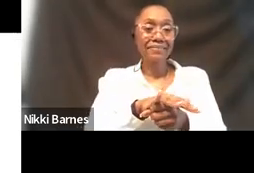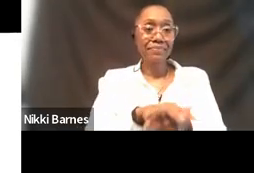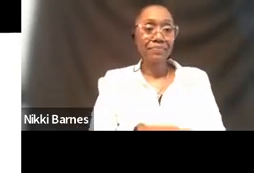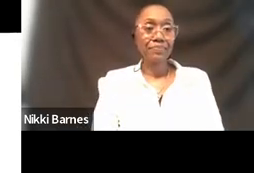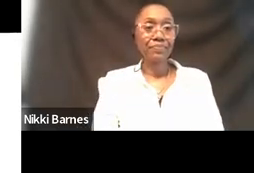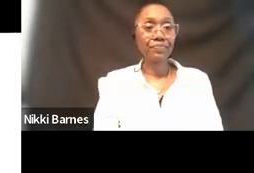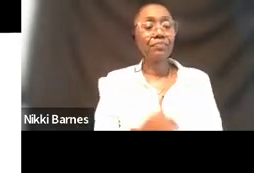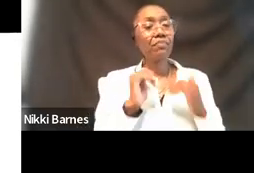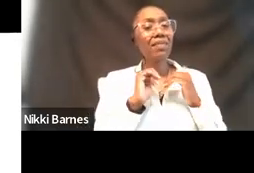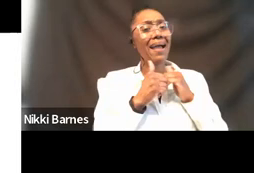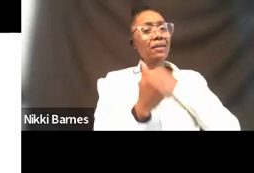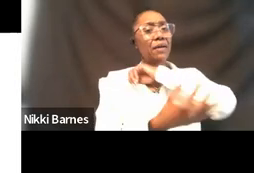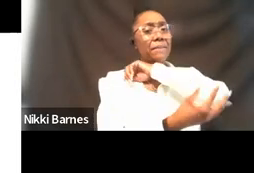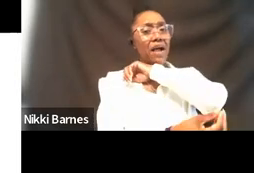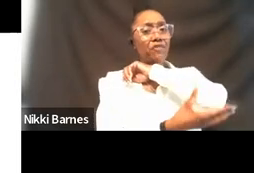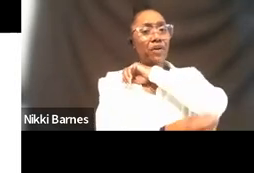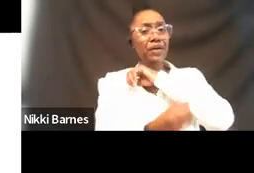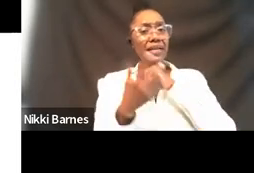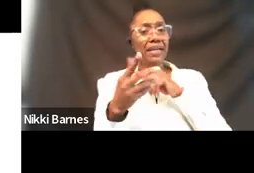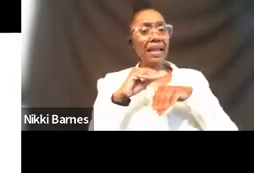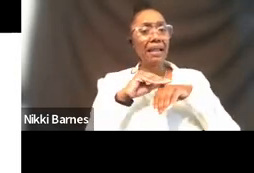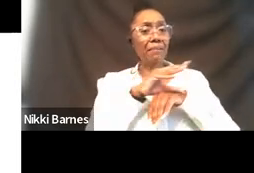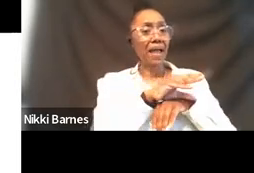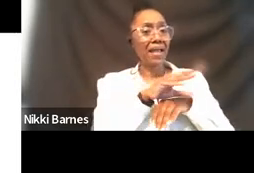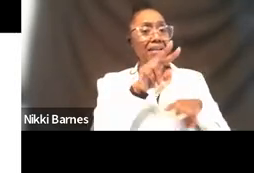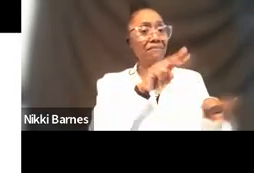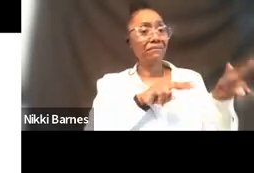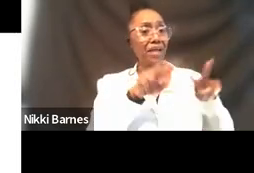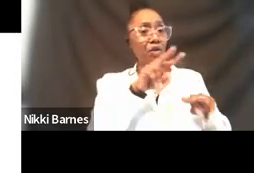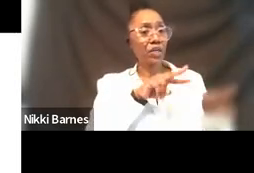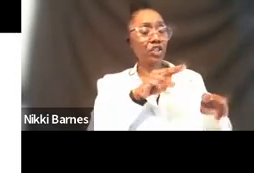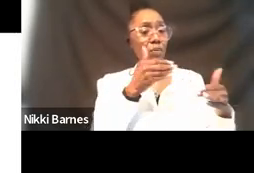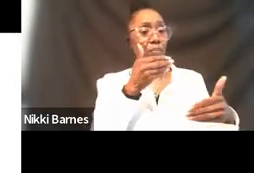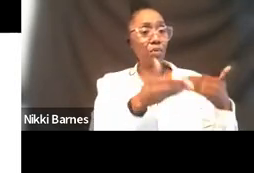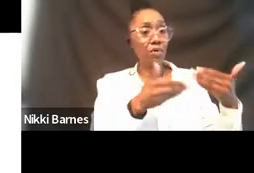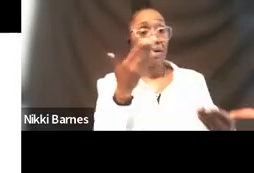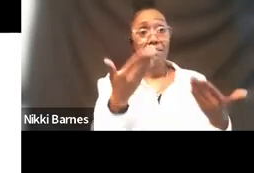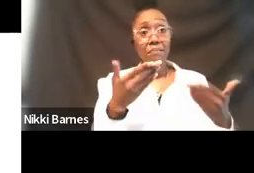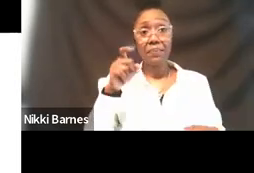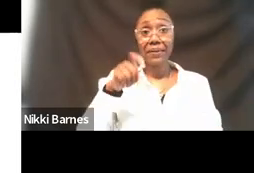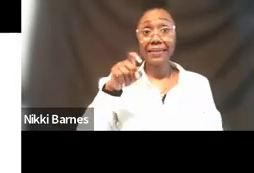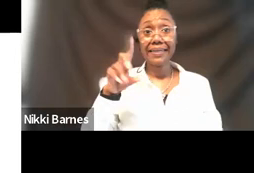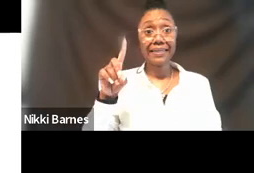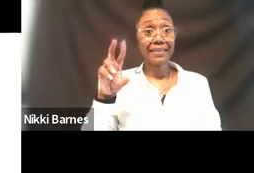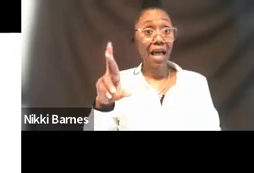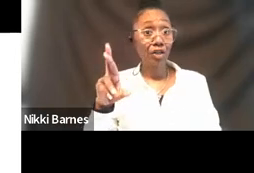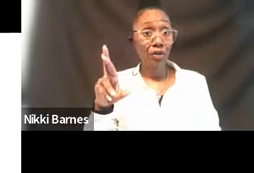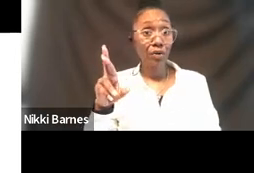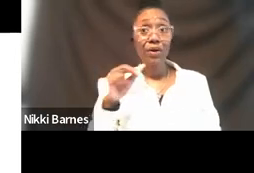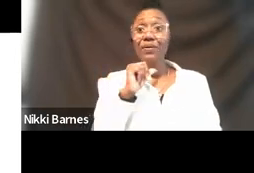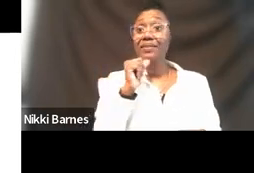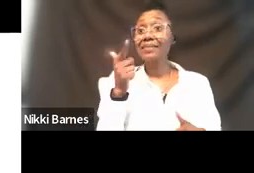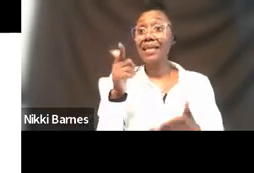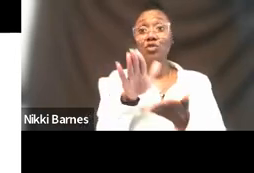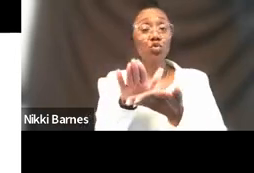So how does poverty impact the evaluation process? We might need a doctor and we can't get one. They're not in school and we need the